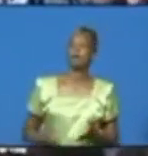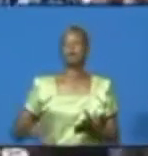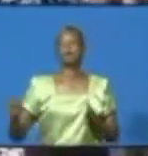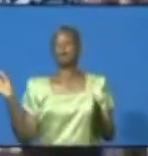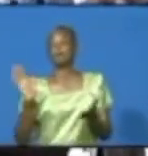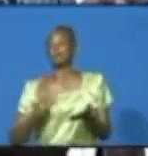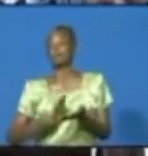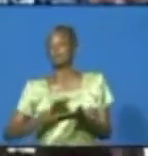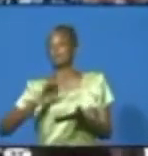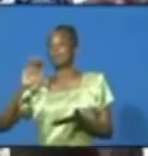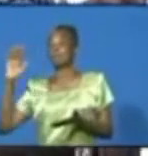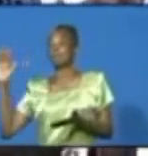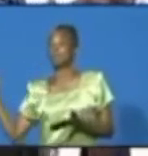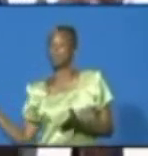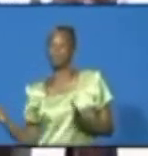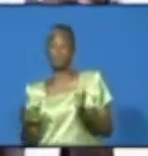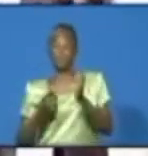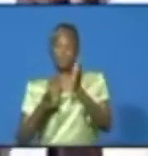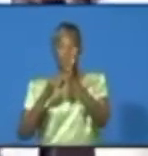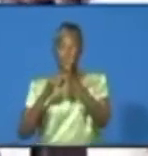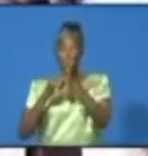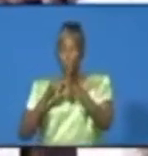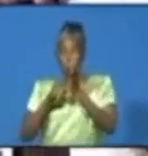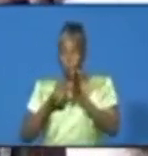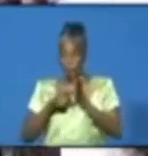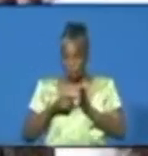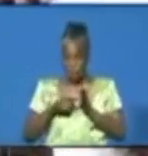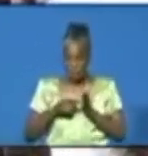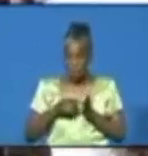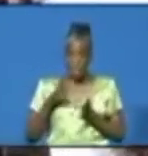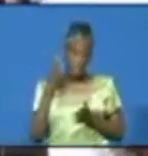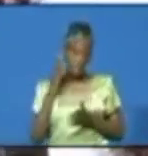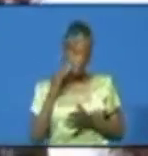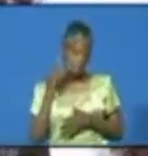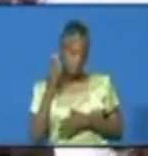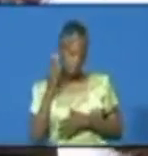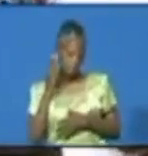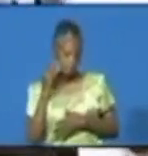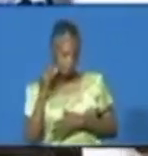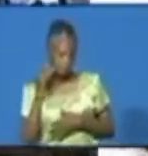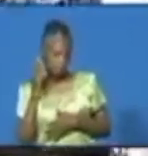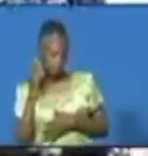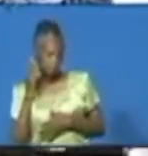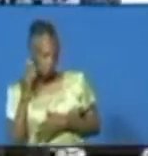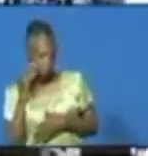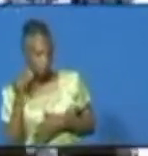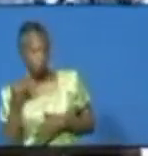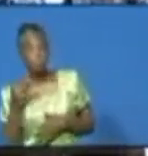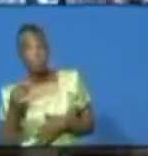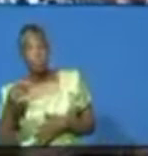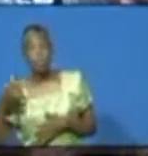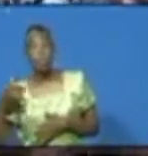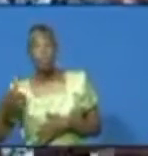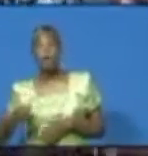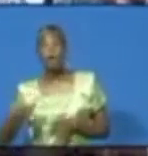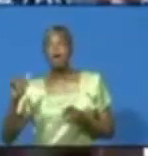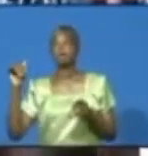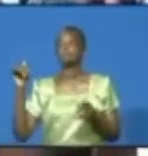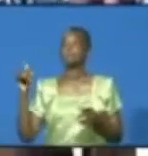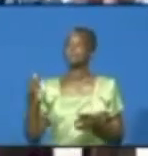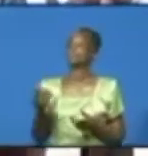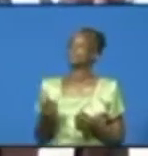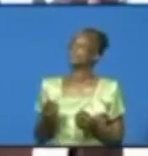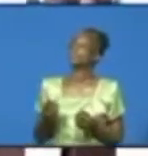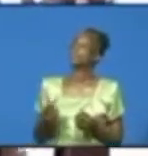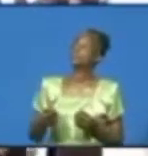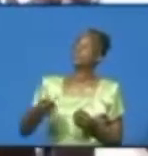Somebody, you have been denying the commandments. You have been drinking